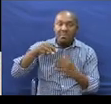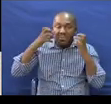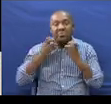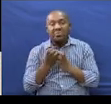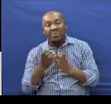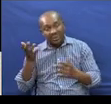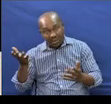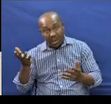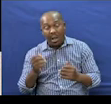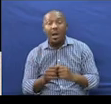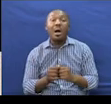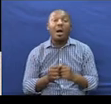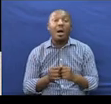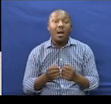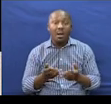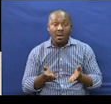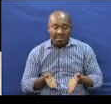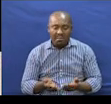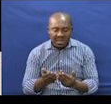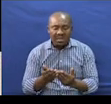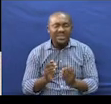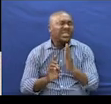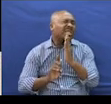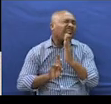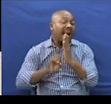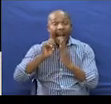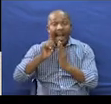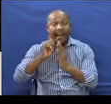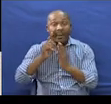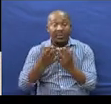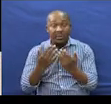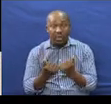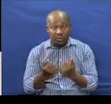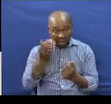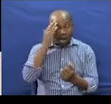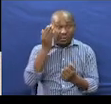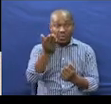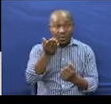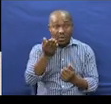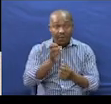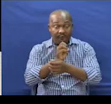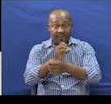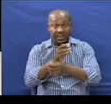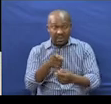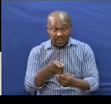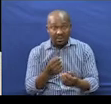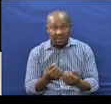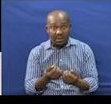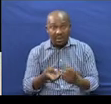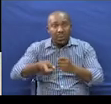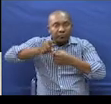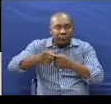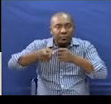rate is high because of several factors. Are you aware about those factors which